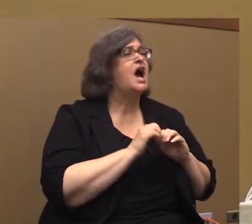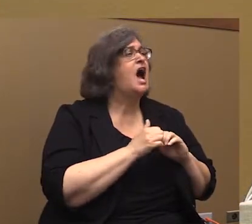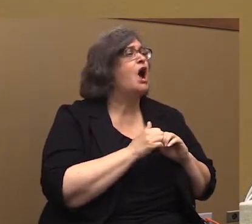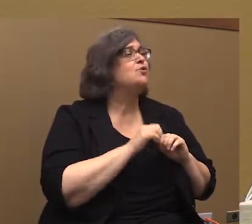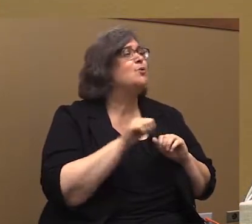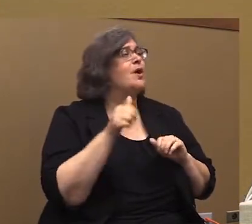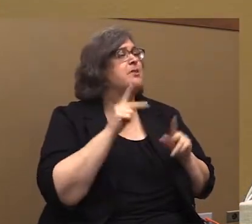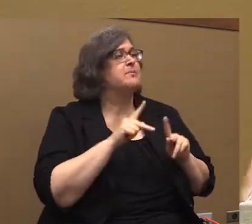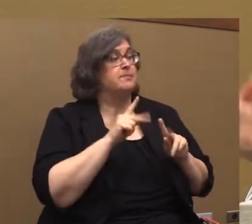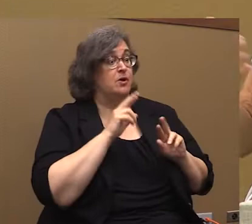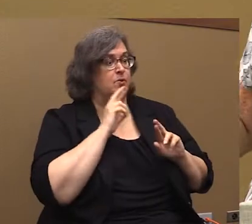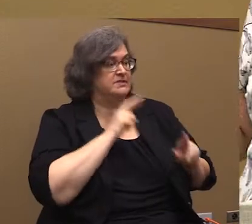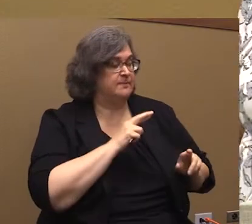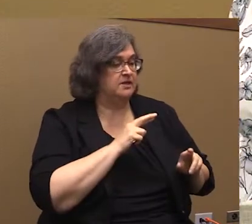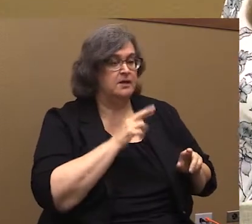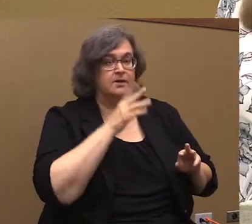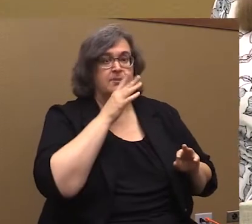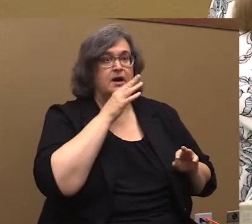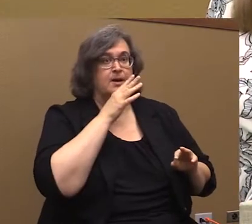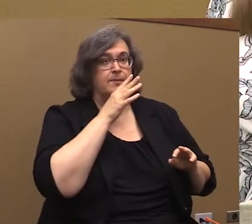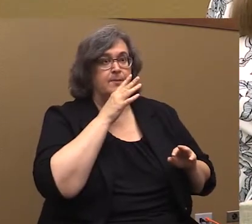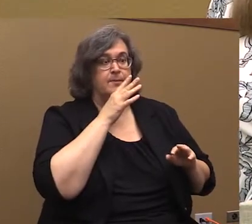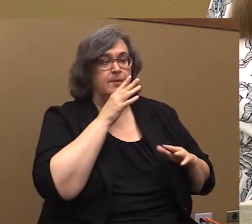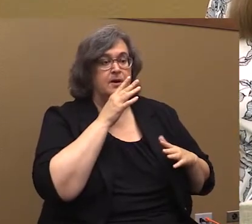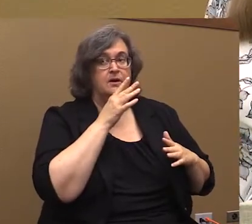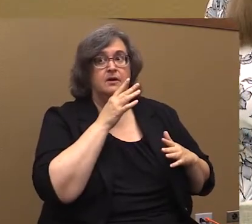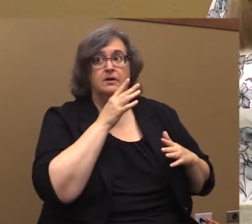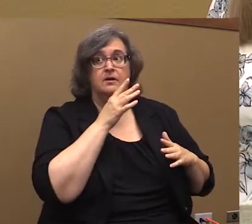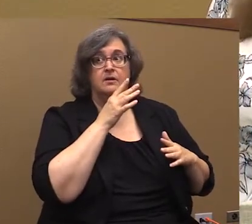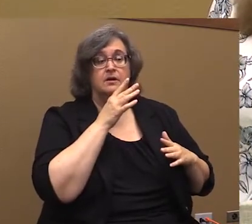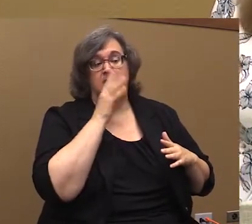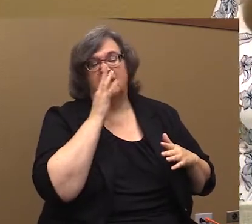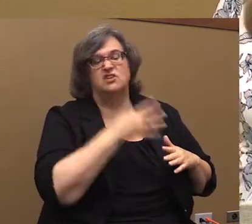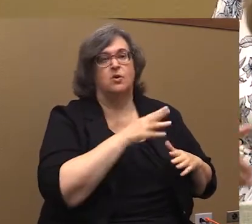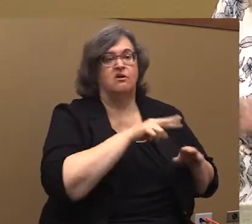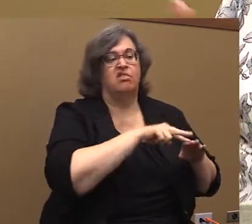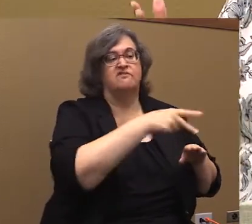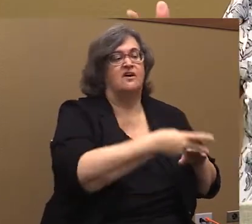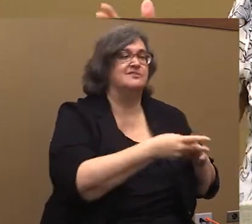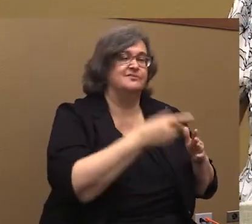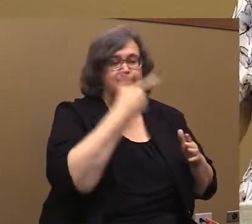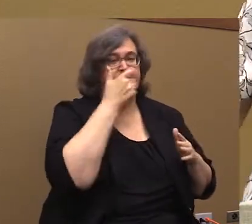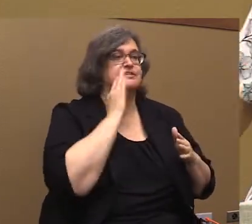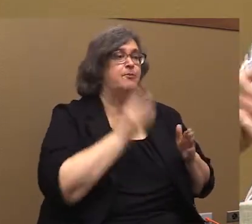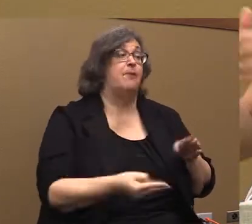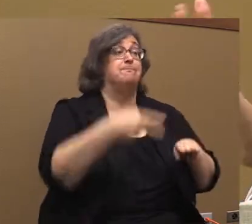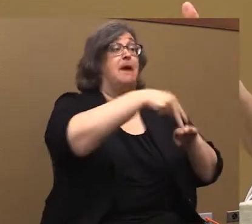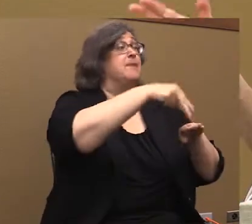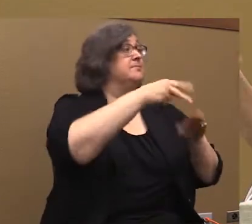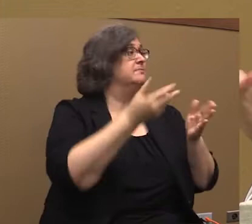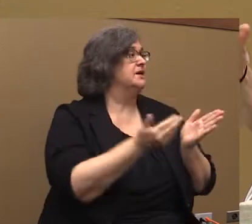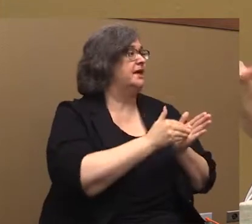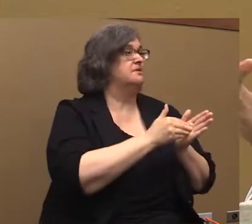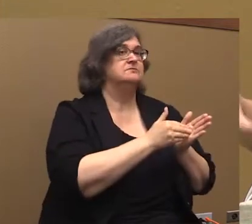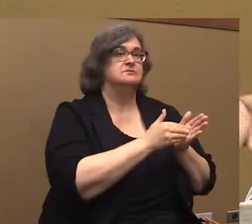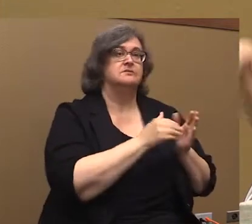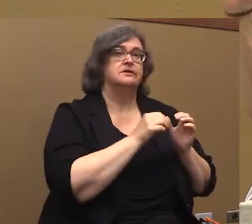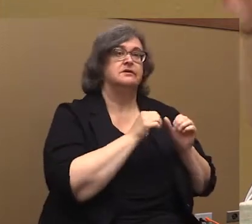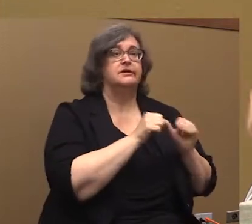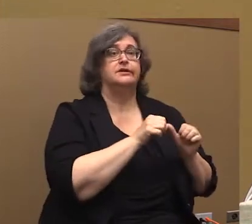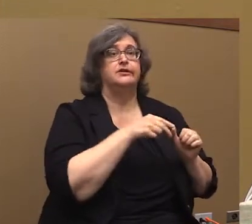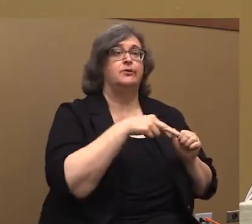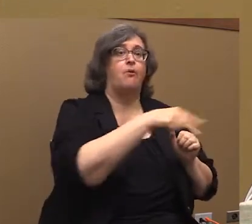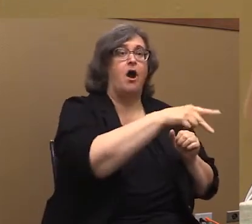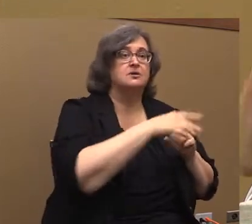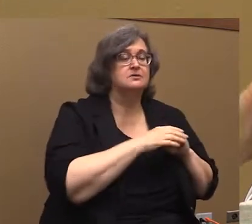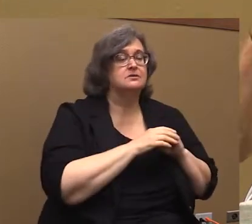it is, how do other people react to that? You know, does the mom like basically ignore it because they're just